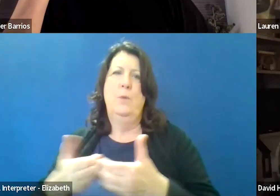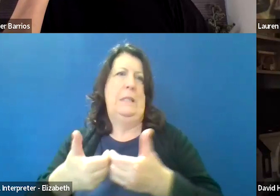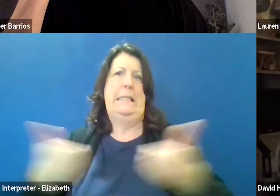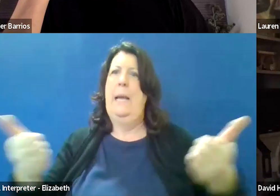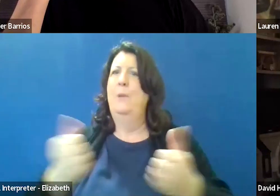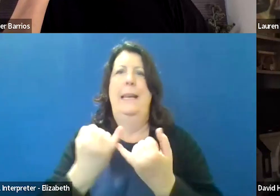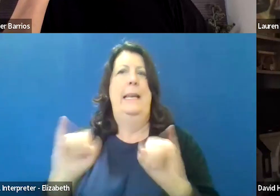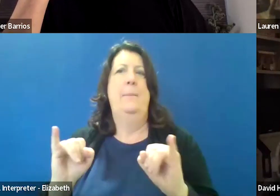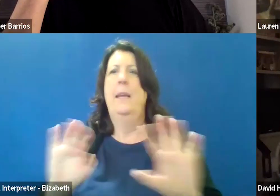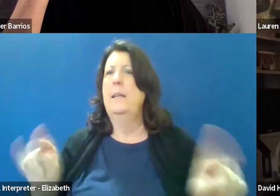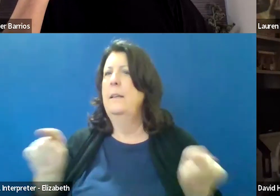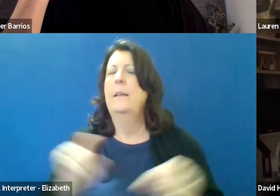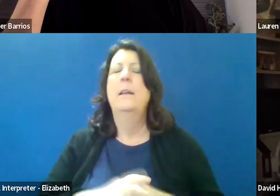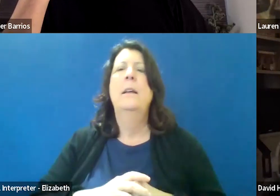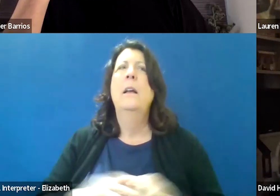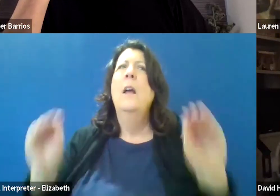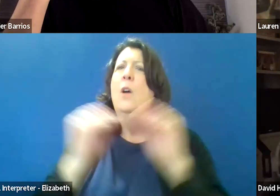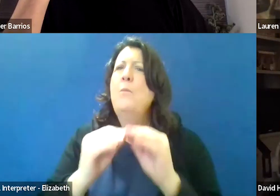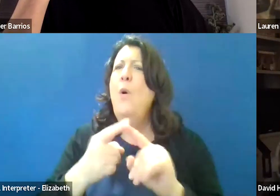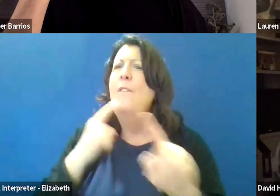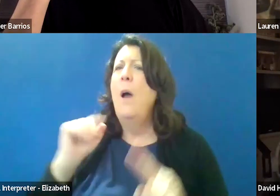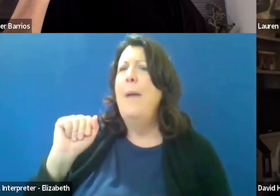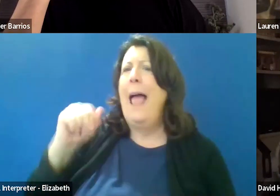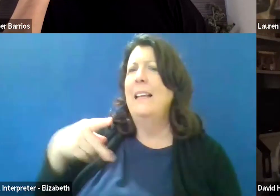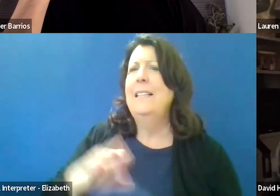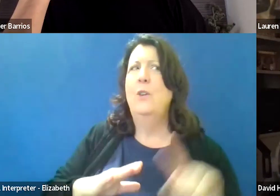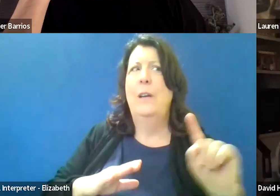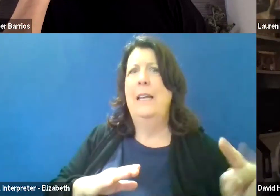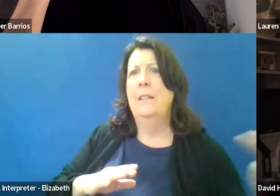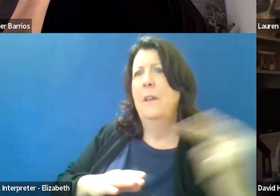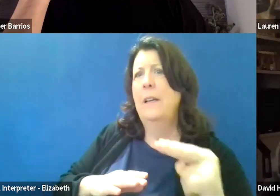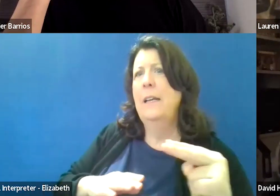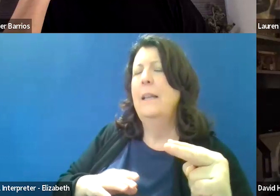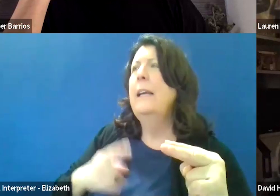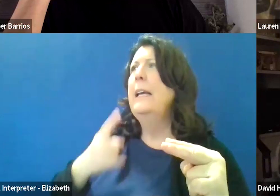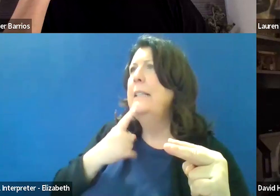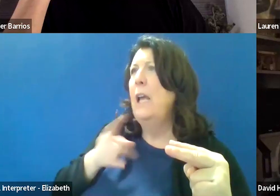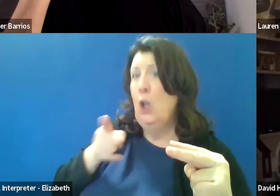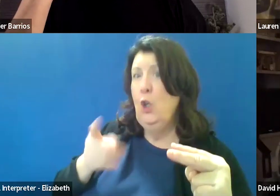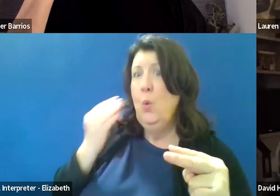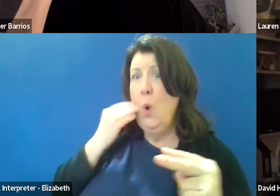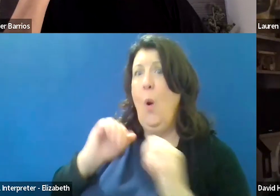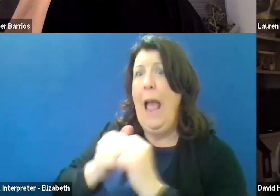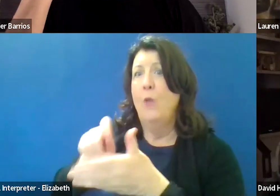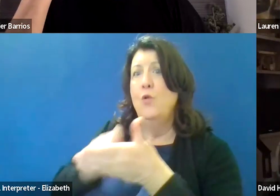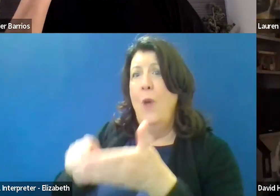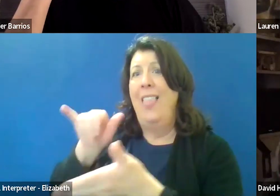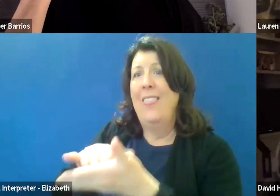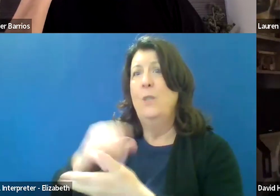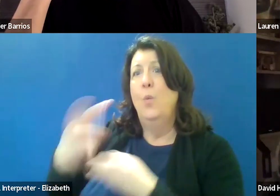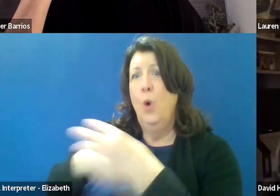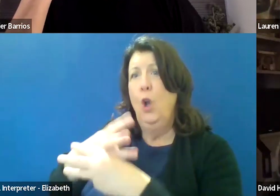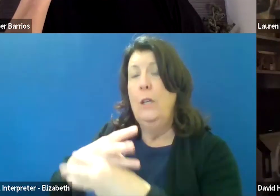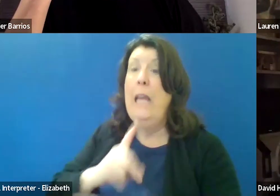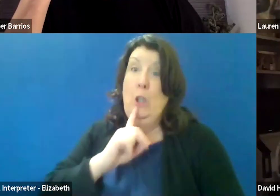elements. It was more from Alexander's standpoint, it was more, you know how to write this world. Right. This world. And it's